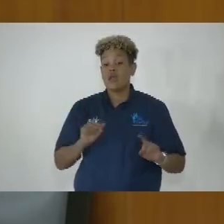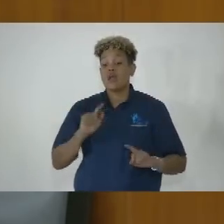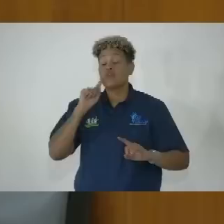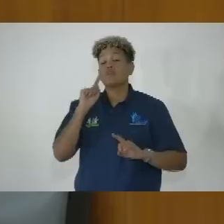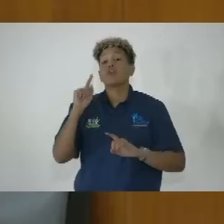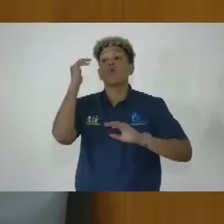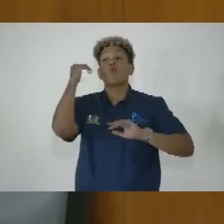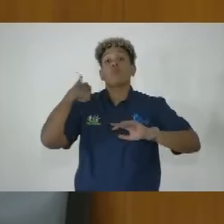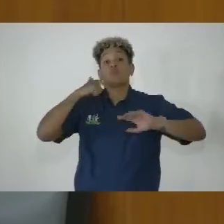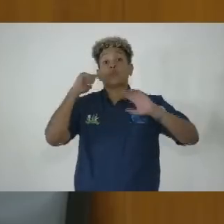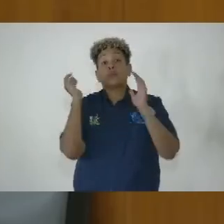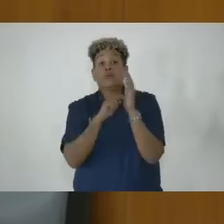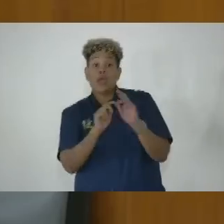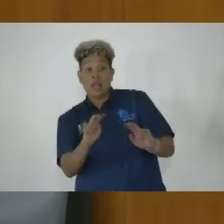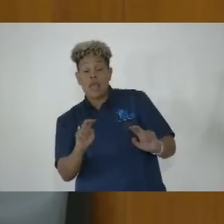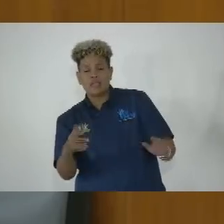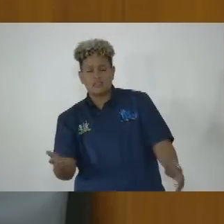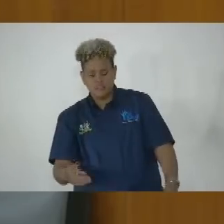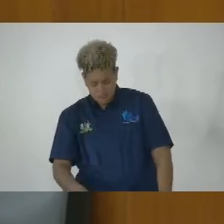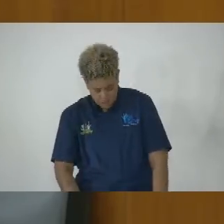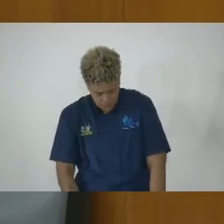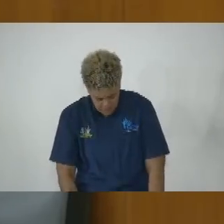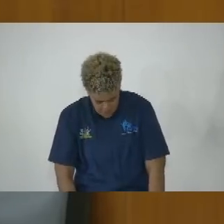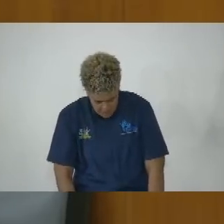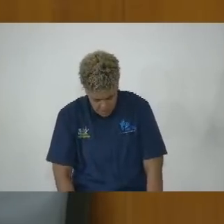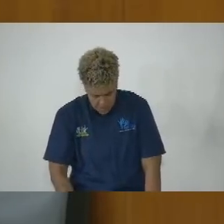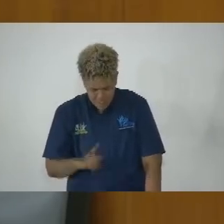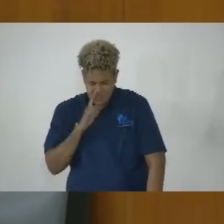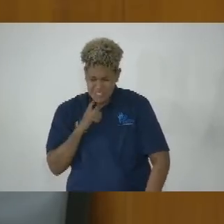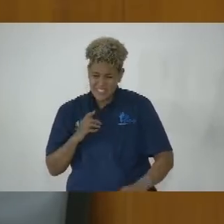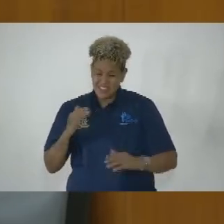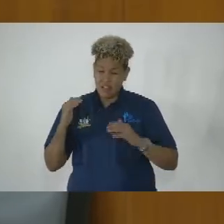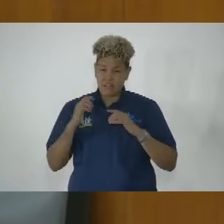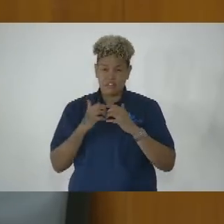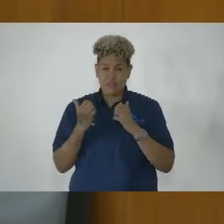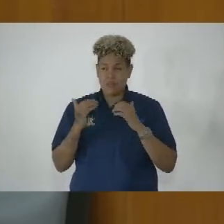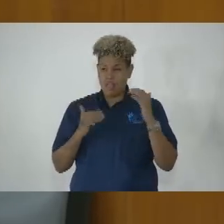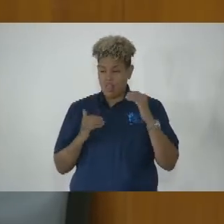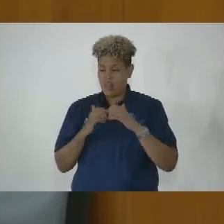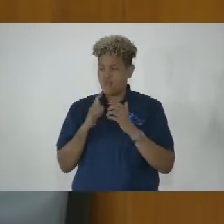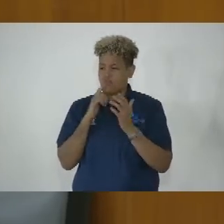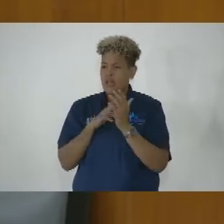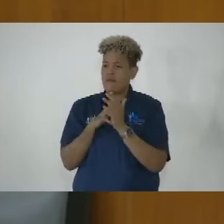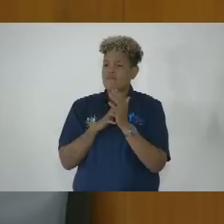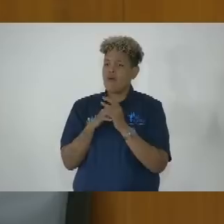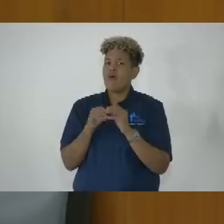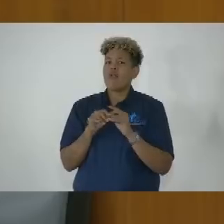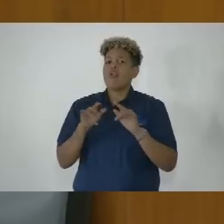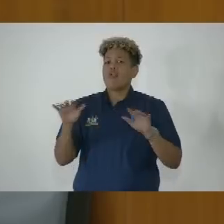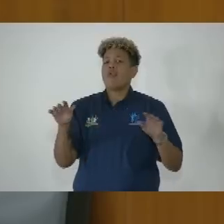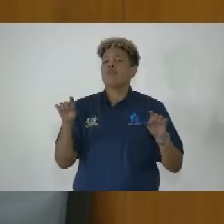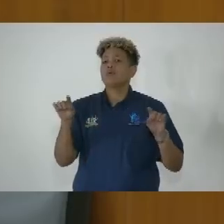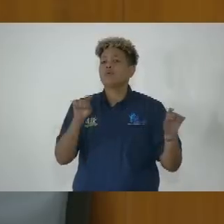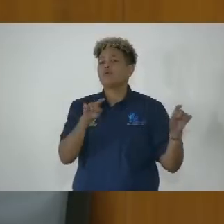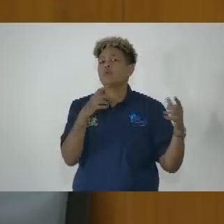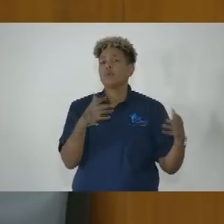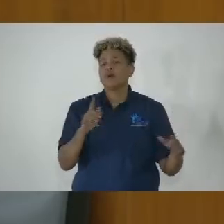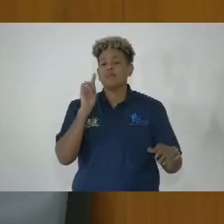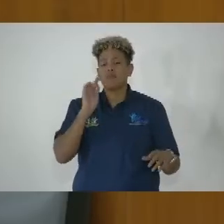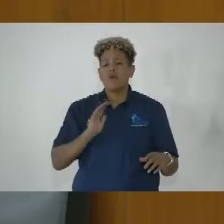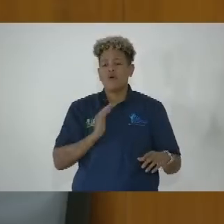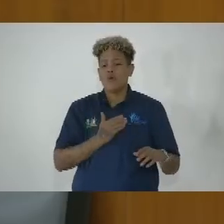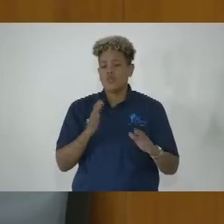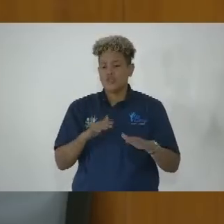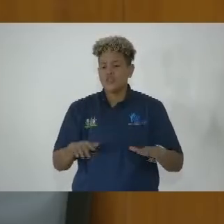that we recognize that there's a great discrepancy and a great vulnerability for our